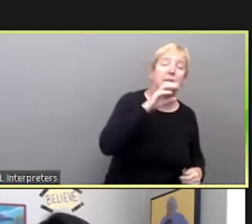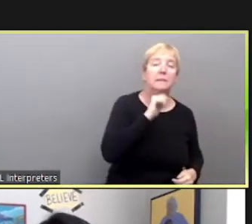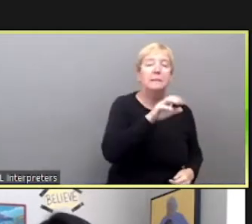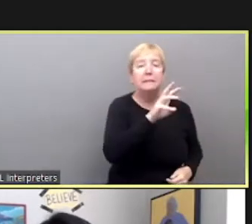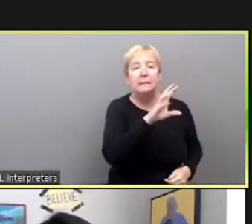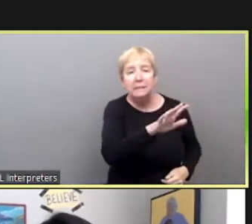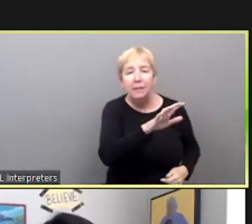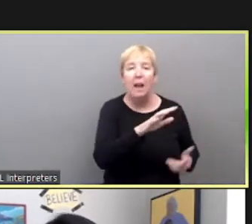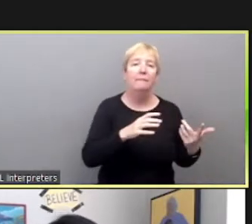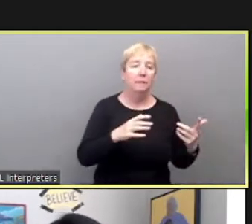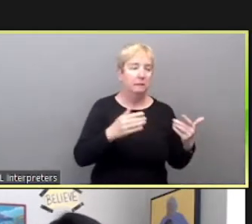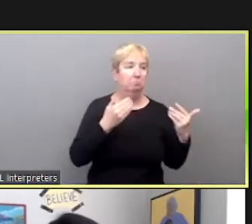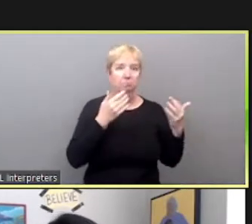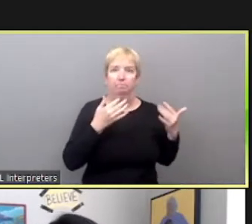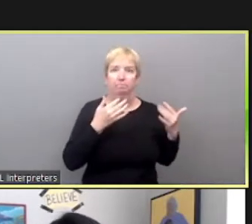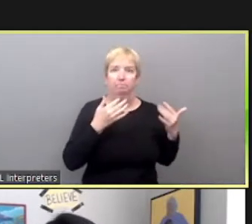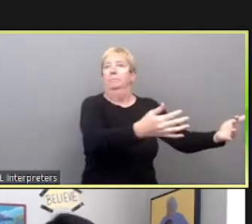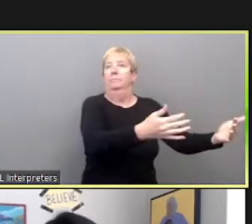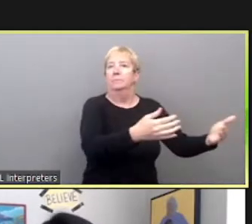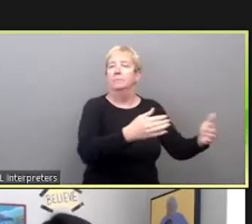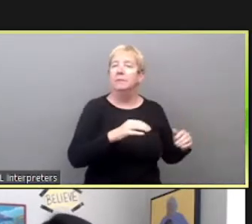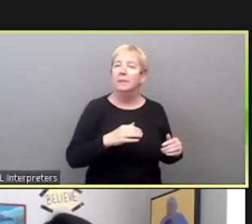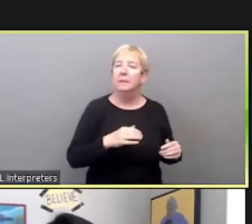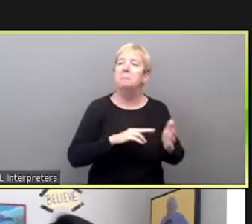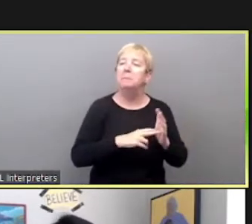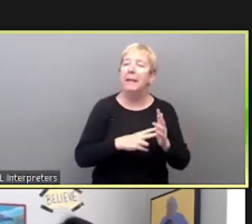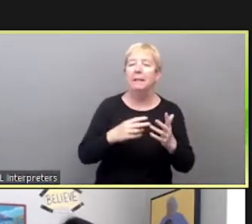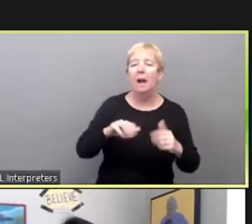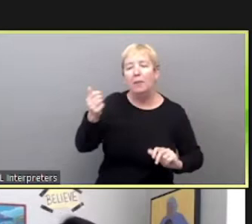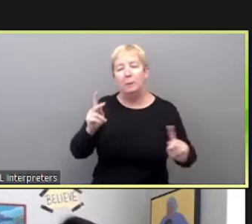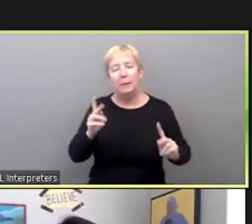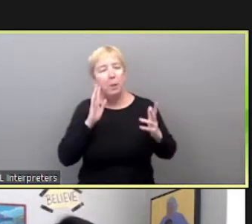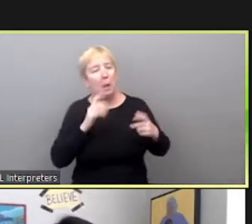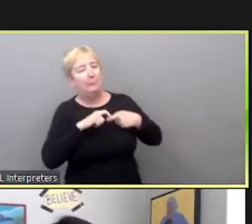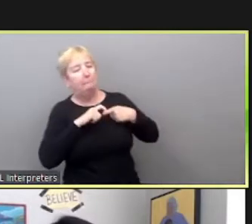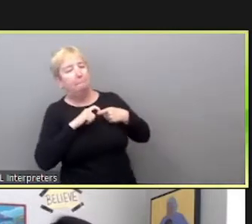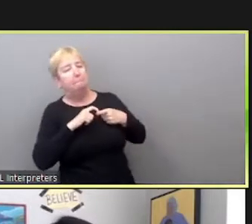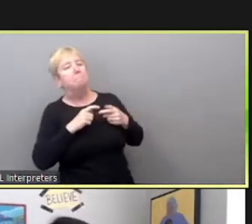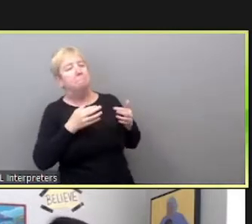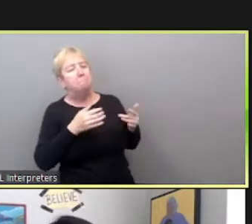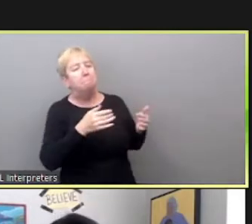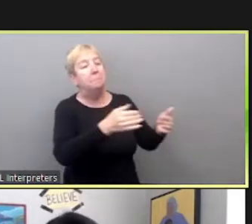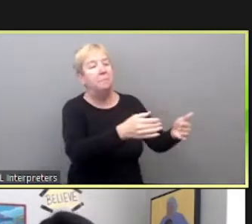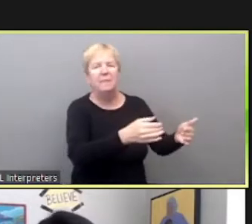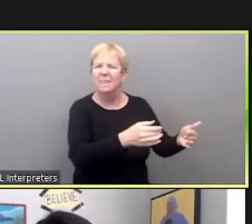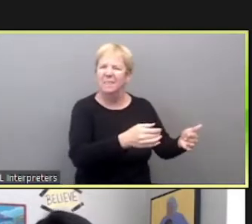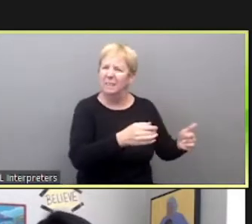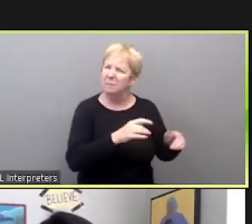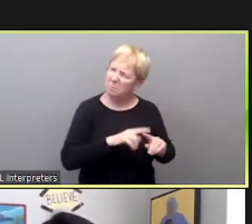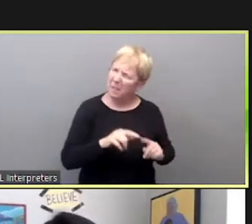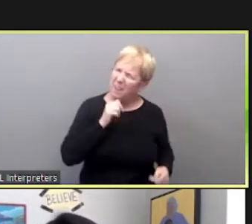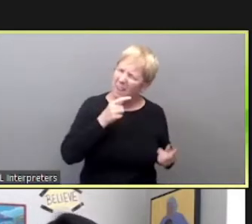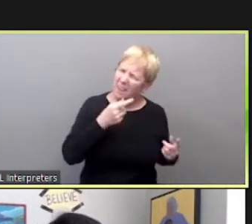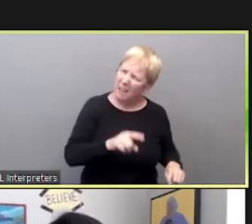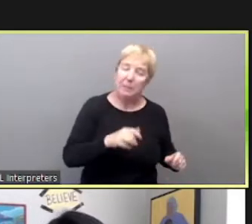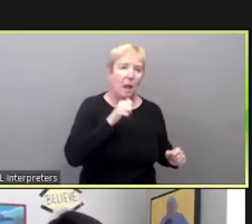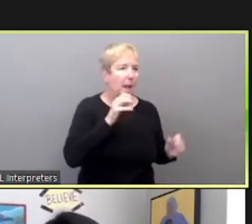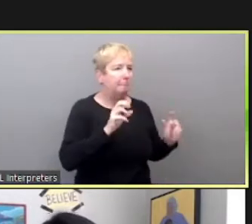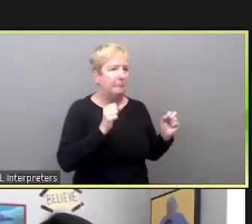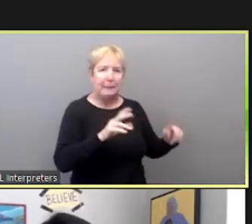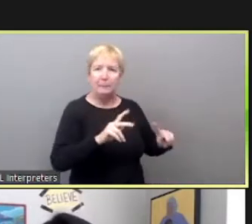get vaccinated first and give people some time. But what we've seen is that we didn't see the big stampede we saw when we had